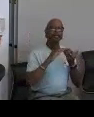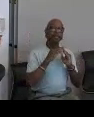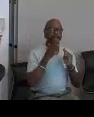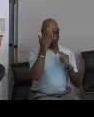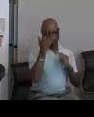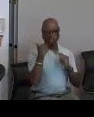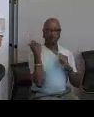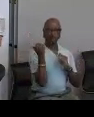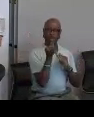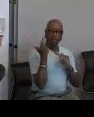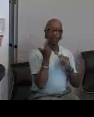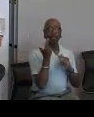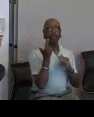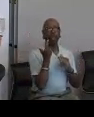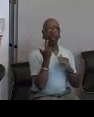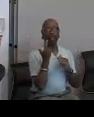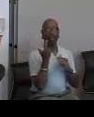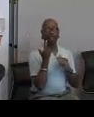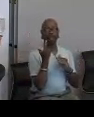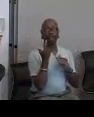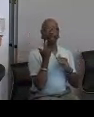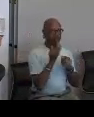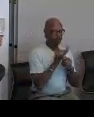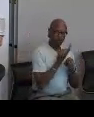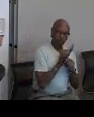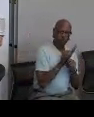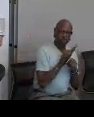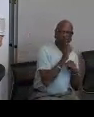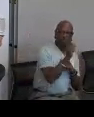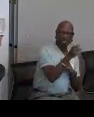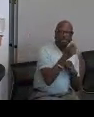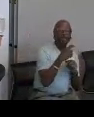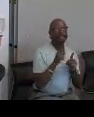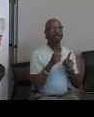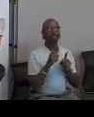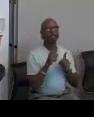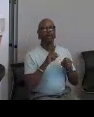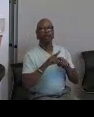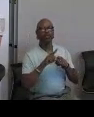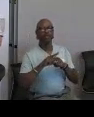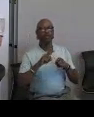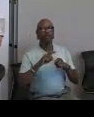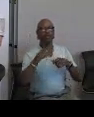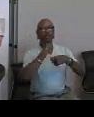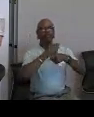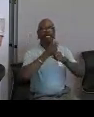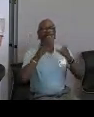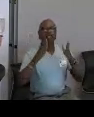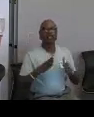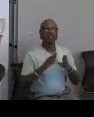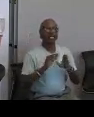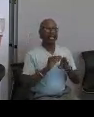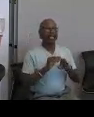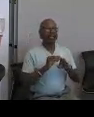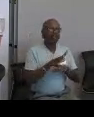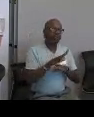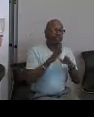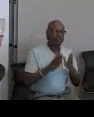can all be not only users of these things, but creators and influencers of these things. And